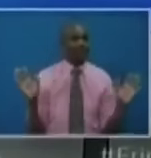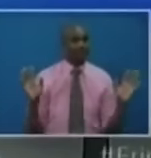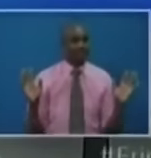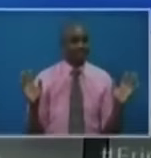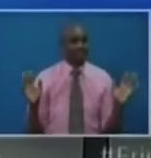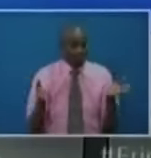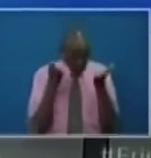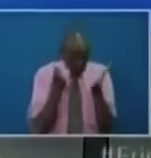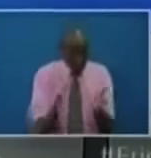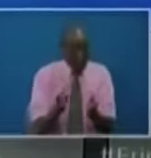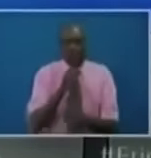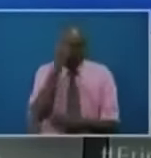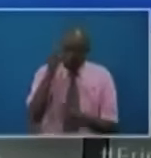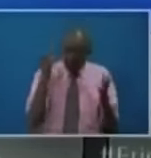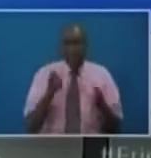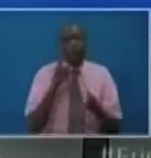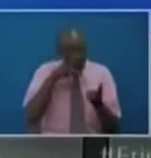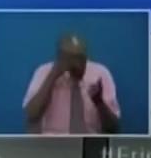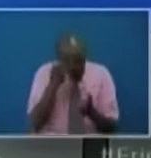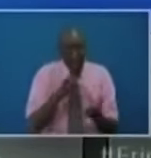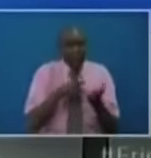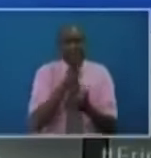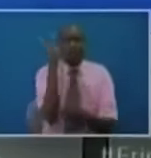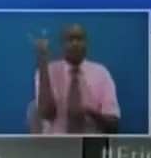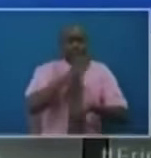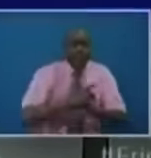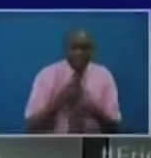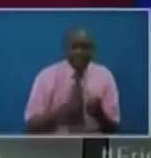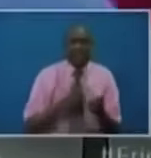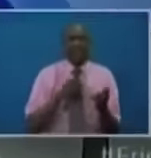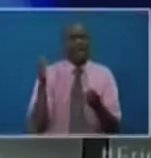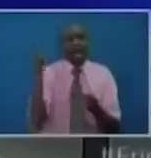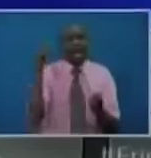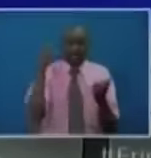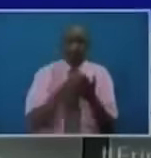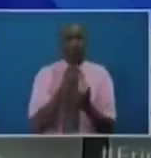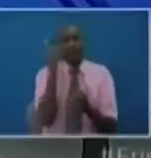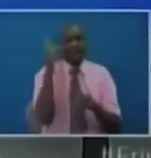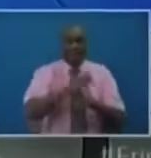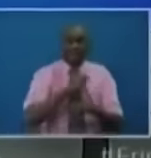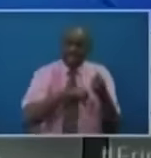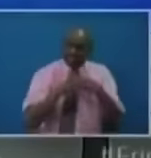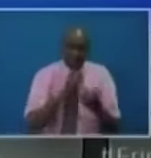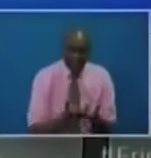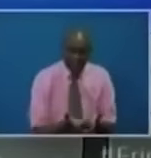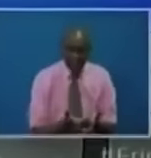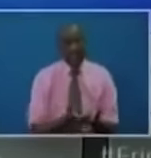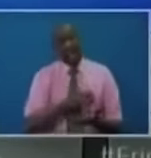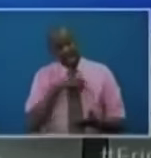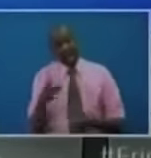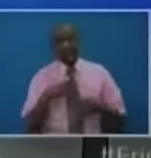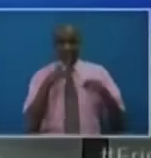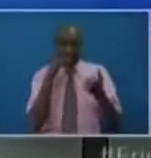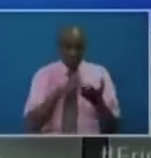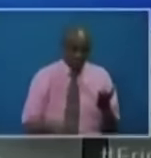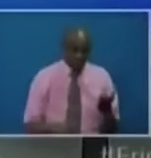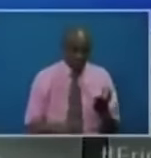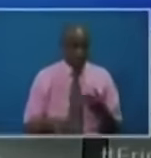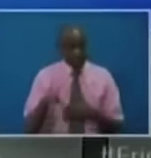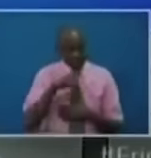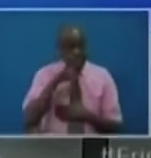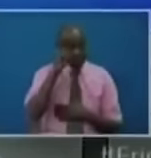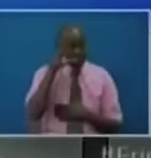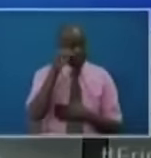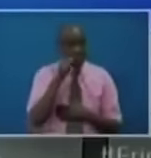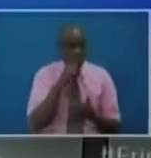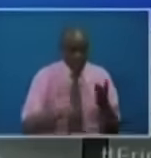1 day, raising serious questions around how that came about. Well, the other interesting aspect we're seeing around the MCAs